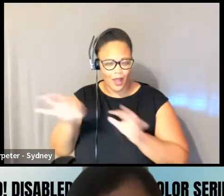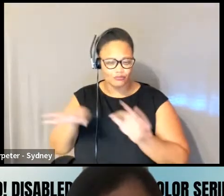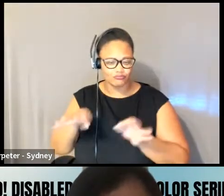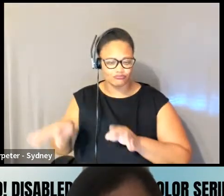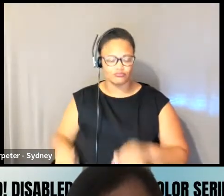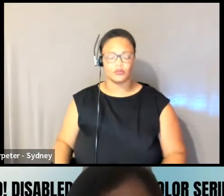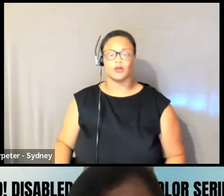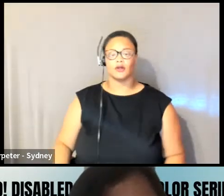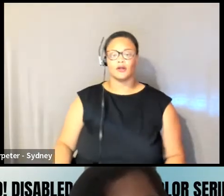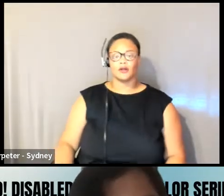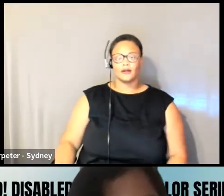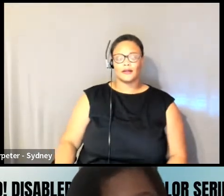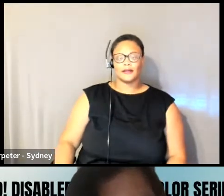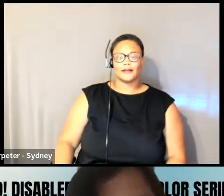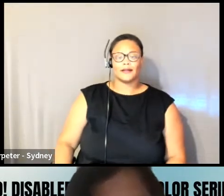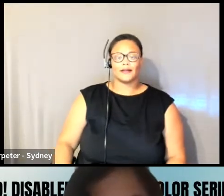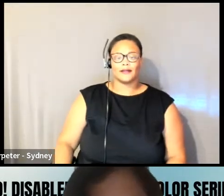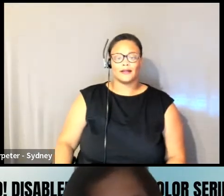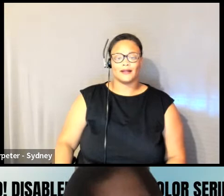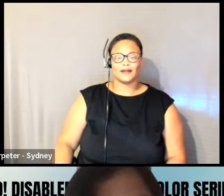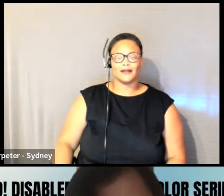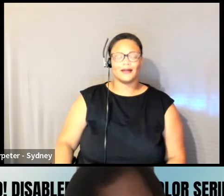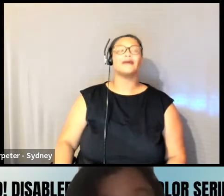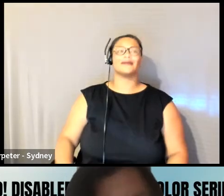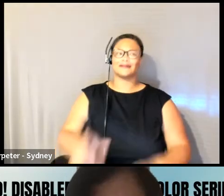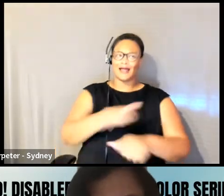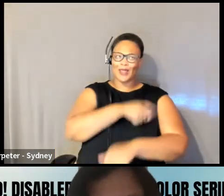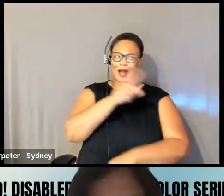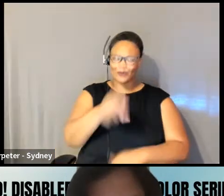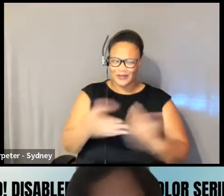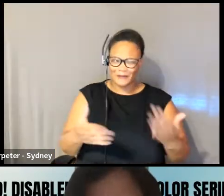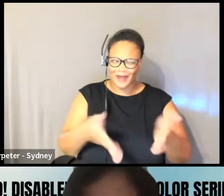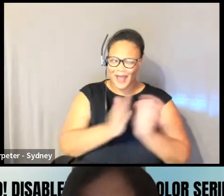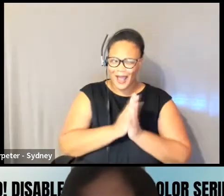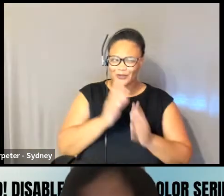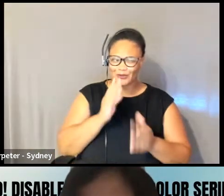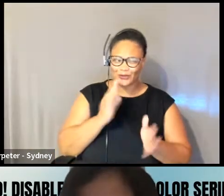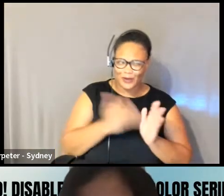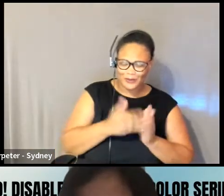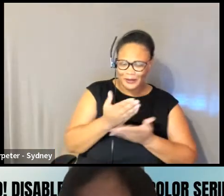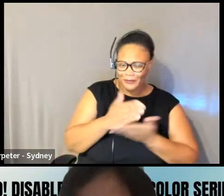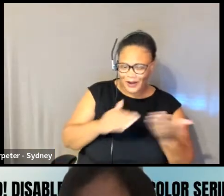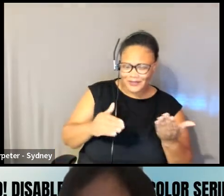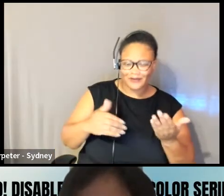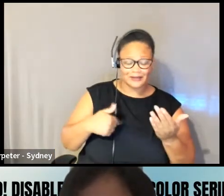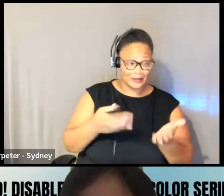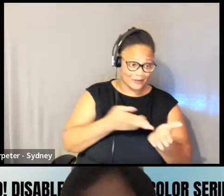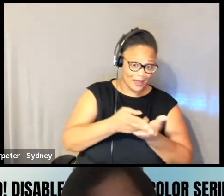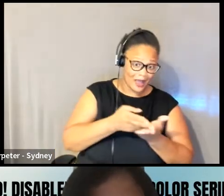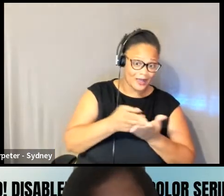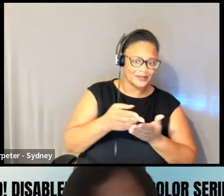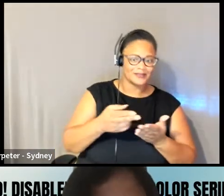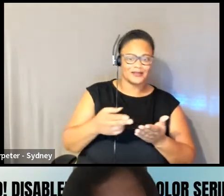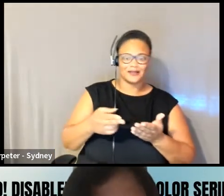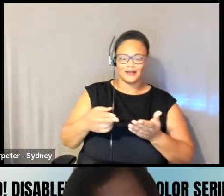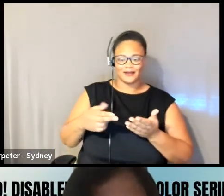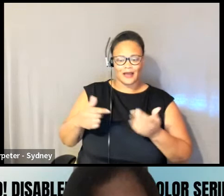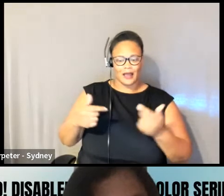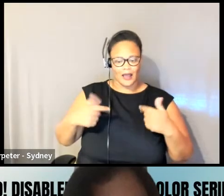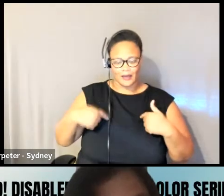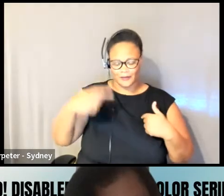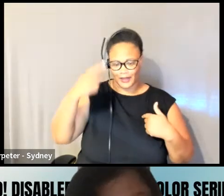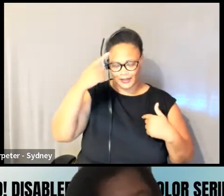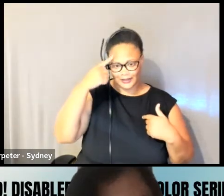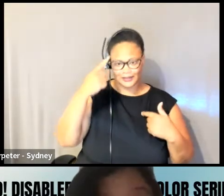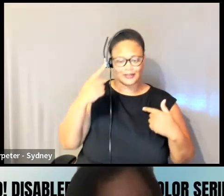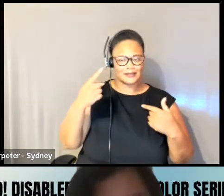That is a long question, and I may have to ask you to repeat parts of it because I'll be honest, just executive function wise, I occasionally